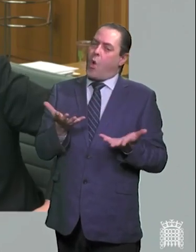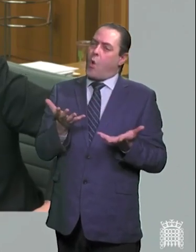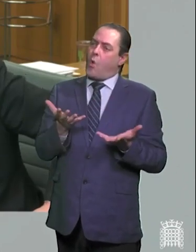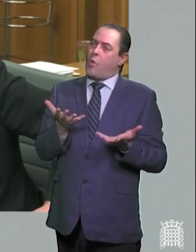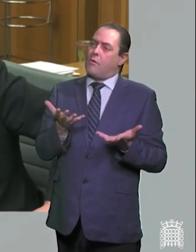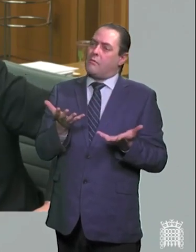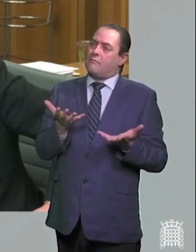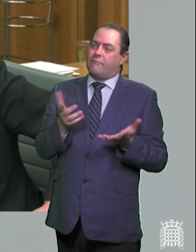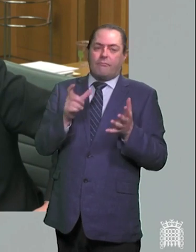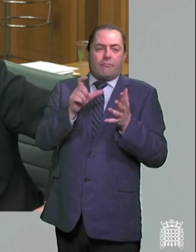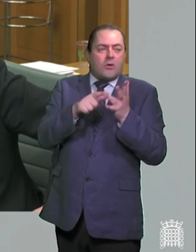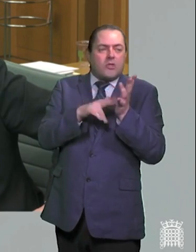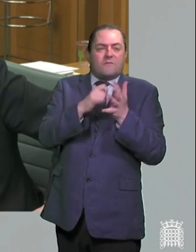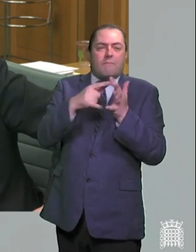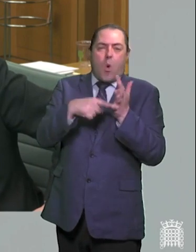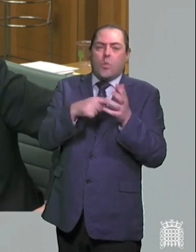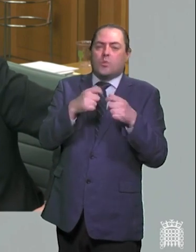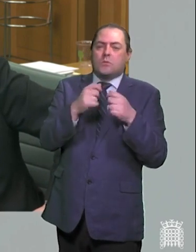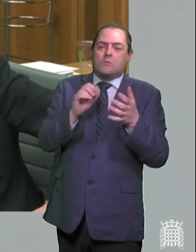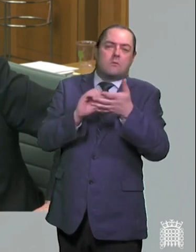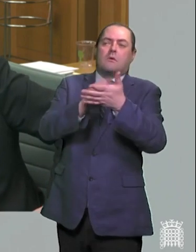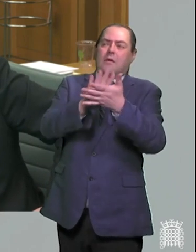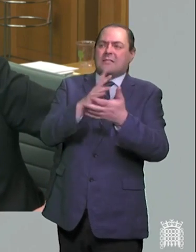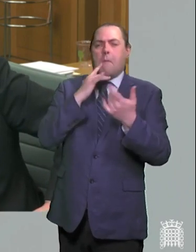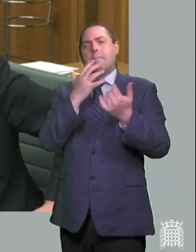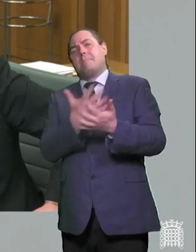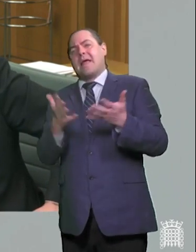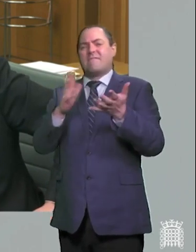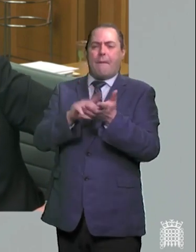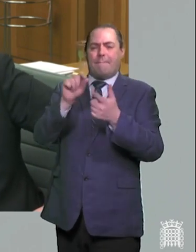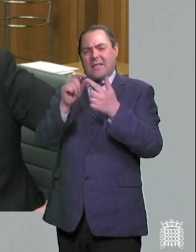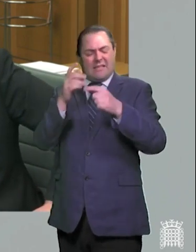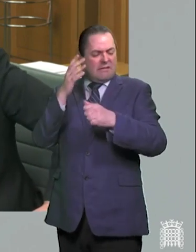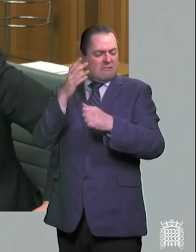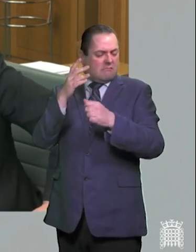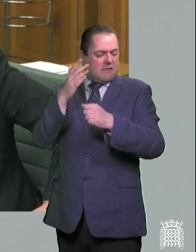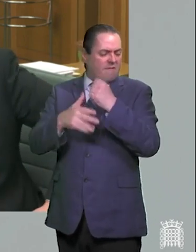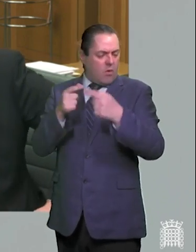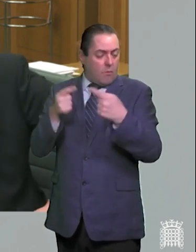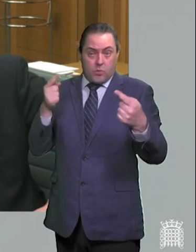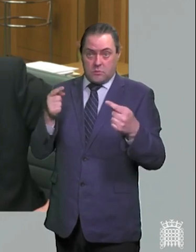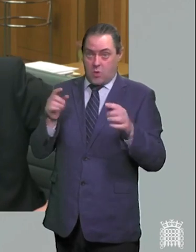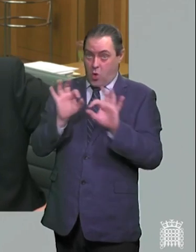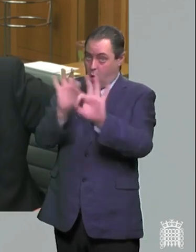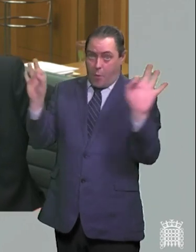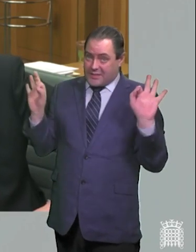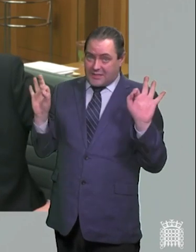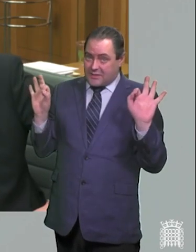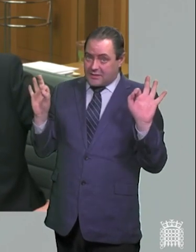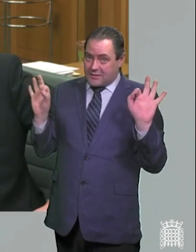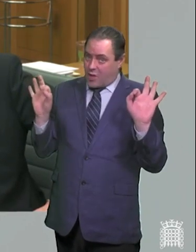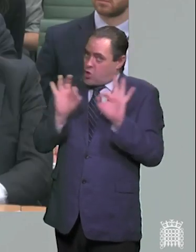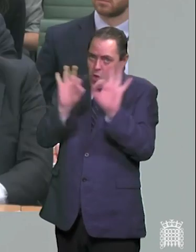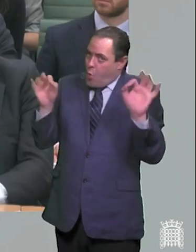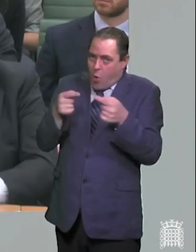of Conservative Post to say many Conservative MPs didn't oppose it. The truth is not a single